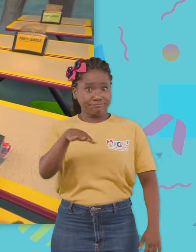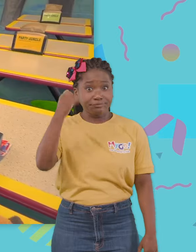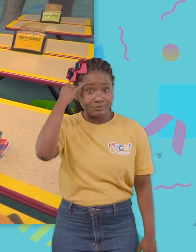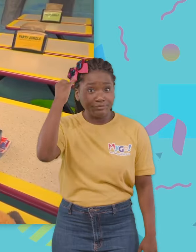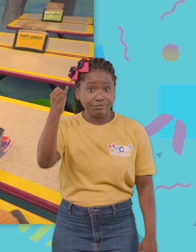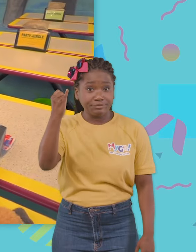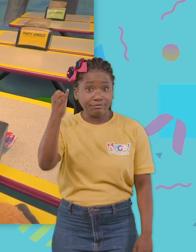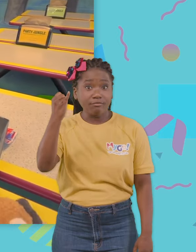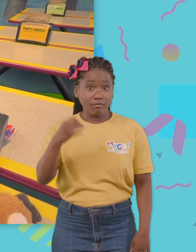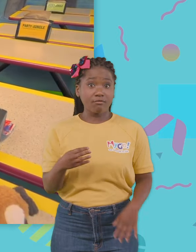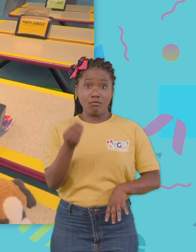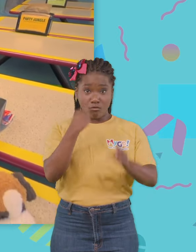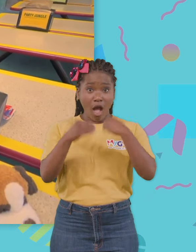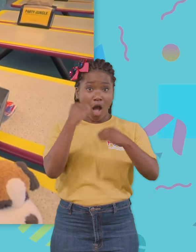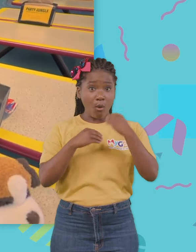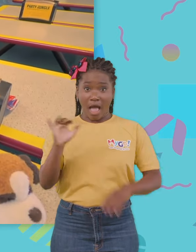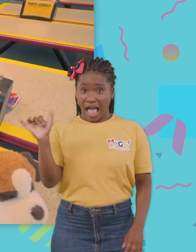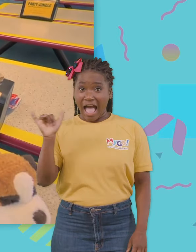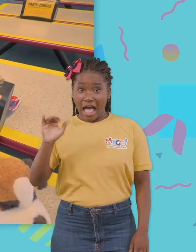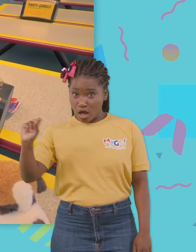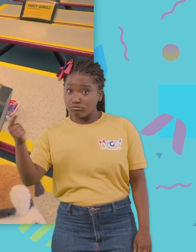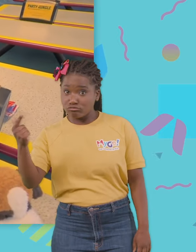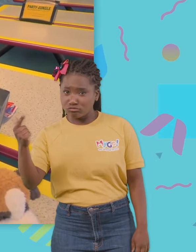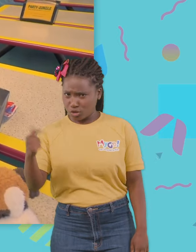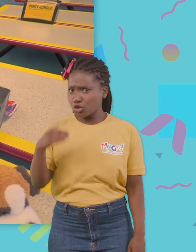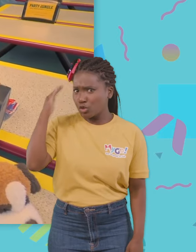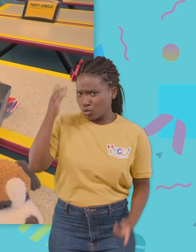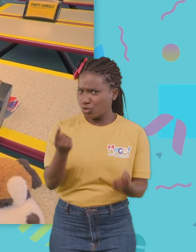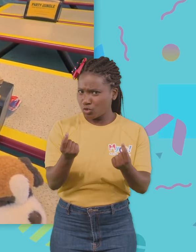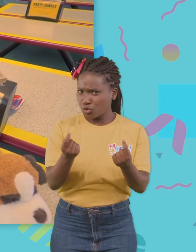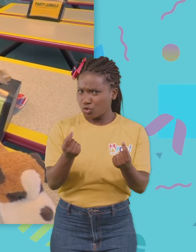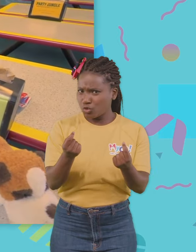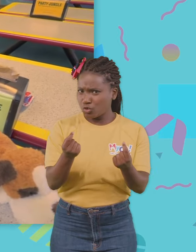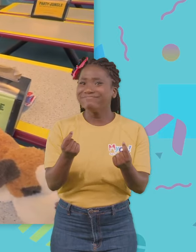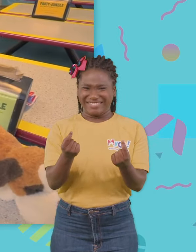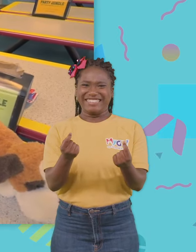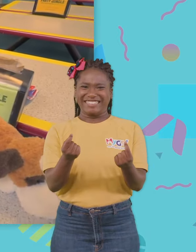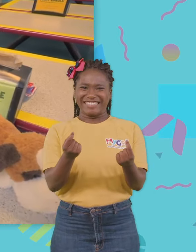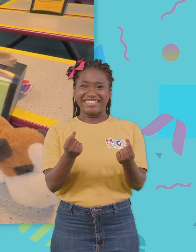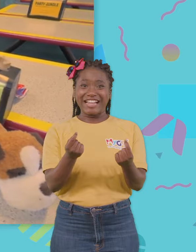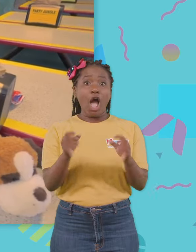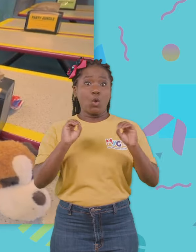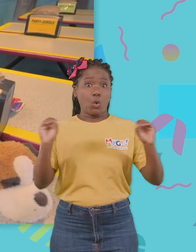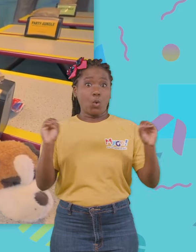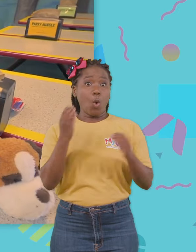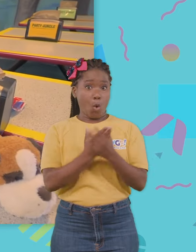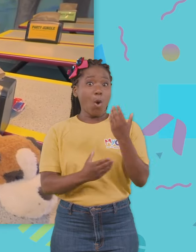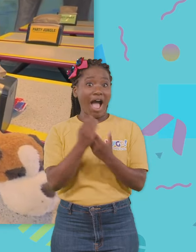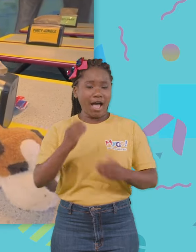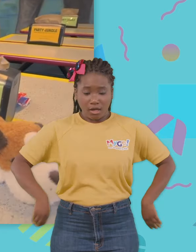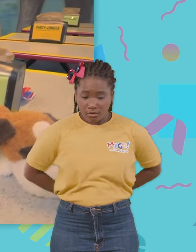Hey, I have an idea. Why don't we eat our snacks like how a dog eats? Do you know how a dog eats? Yep, with no